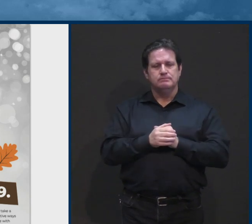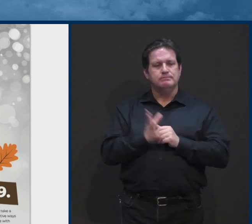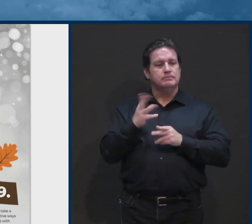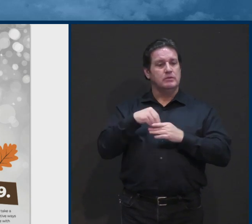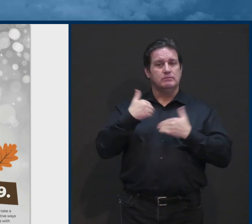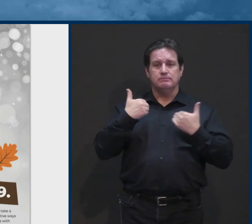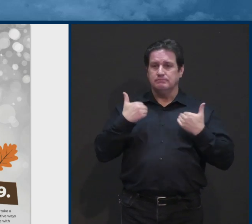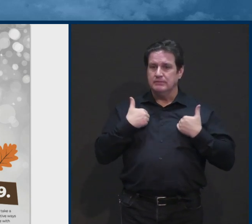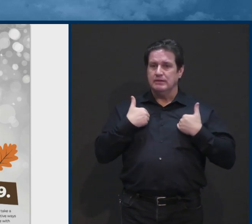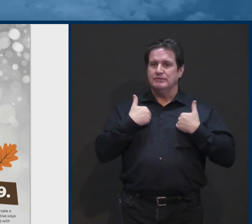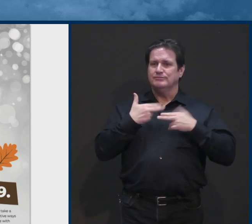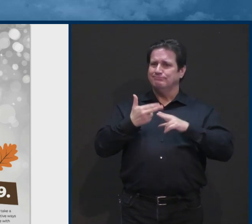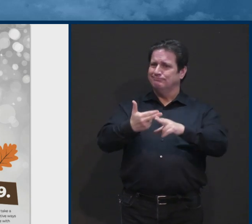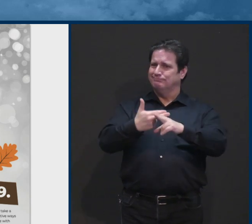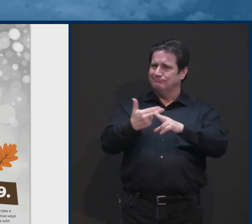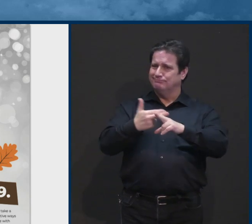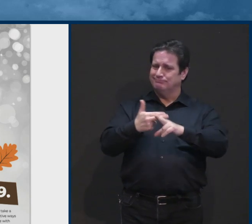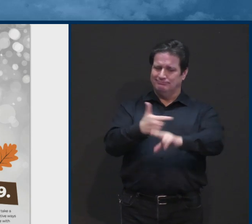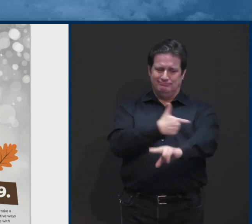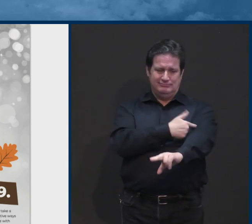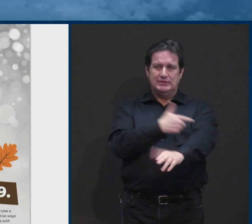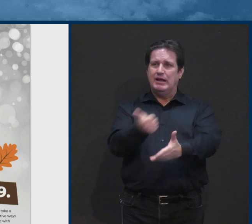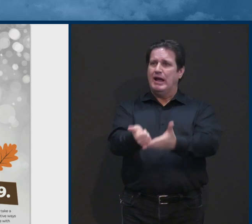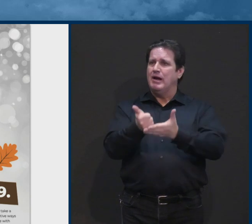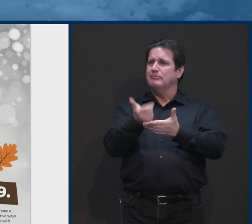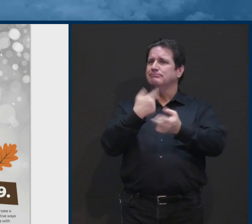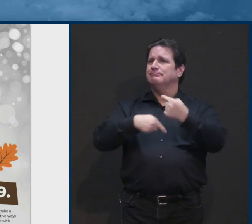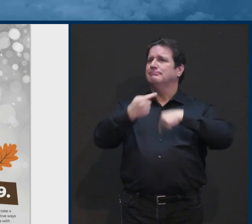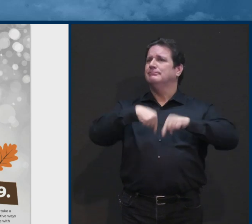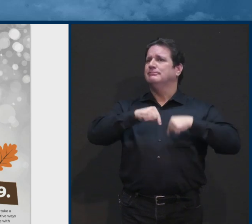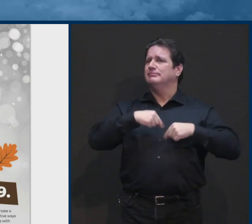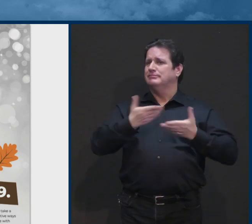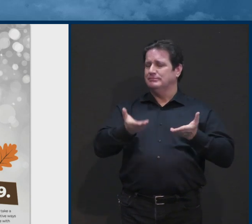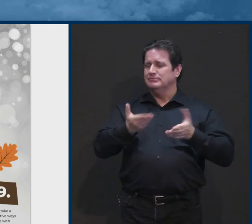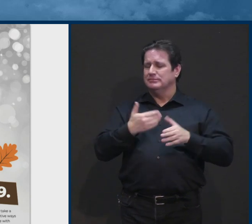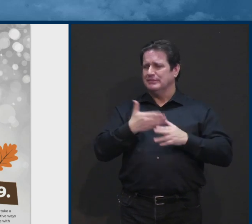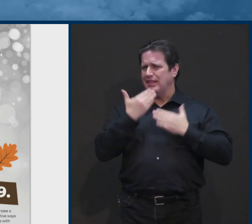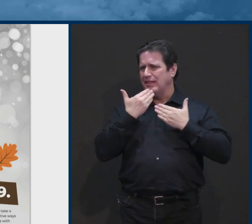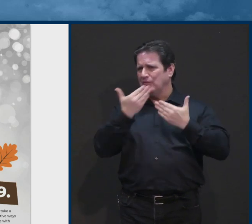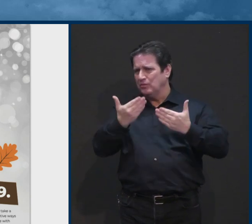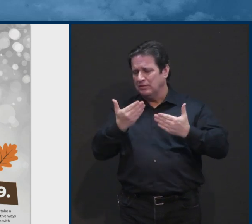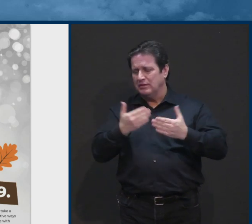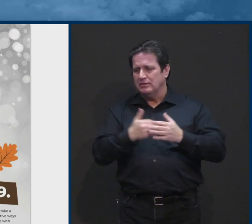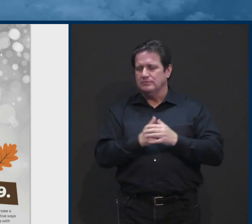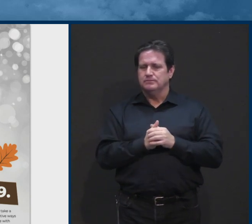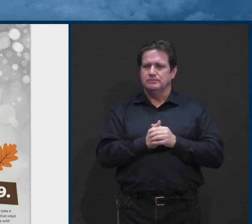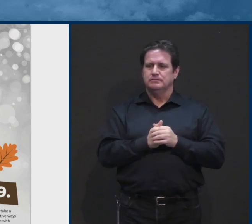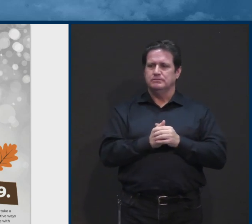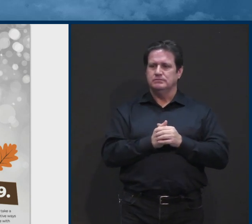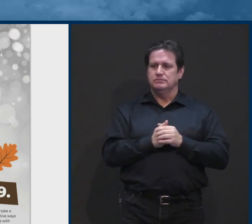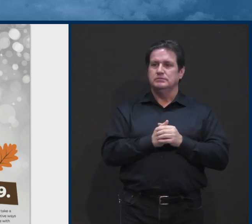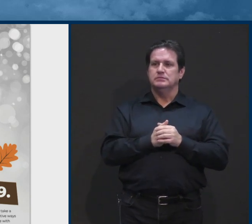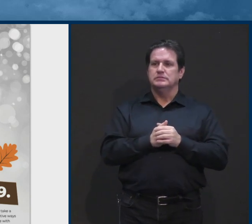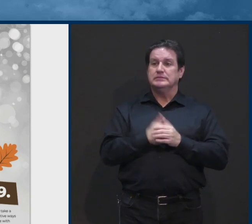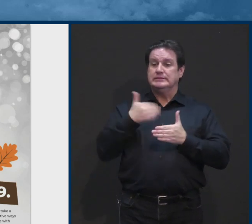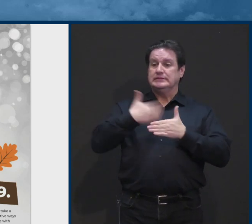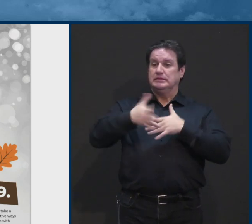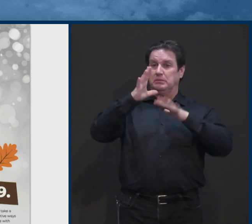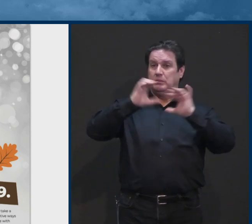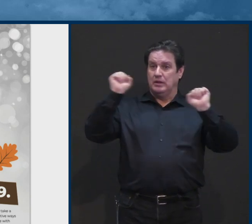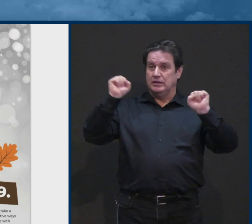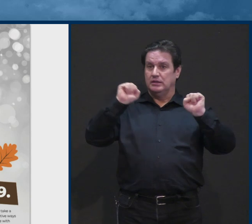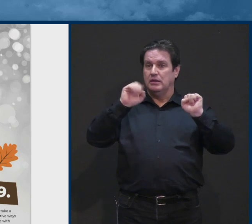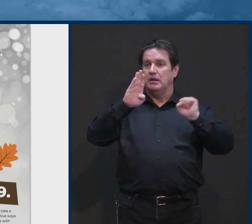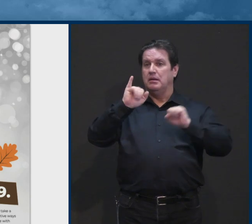we have a vaccine coming, that there's help on the way, that our own Joe Biden will be the next president of the